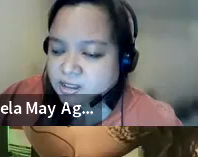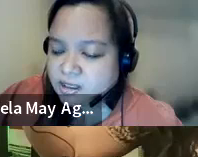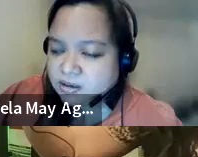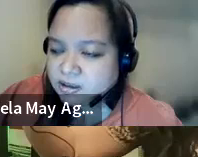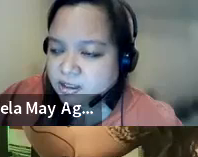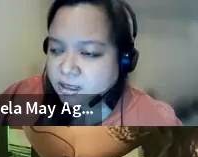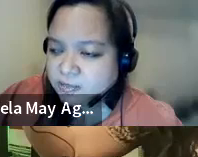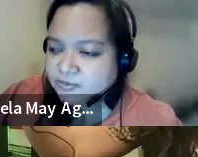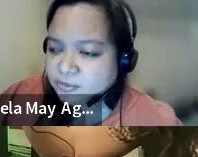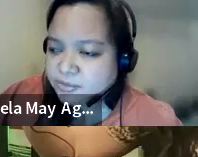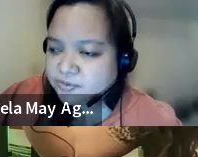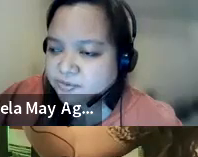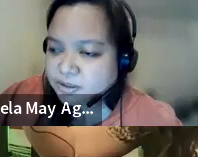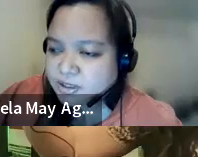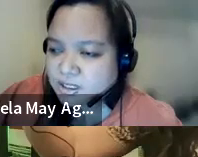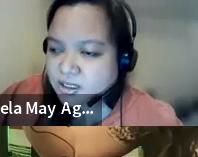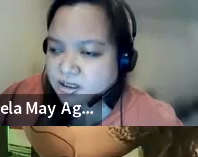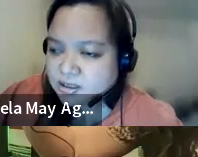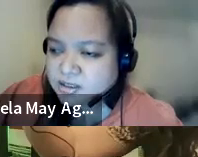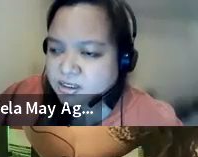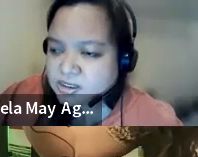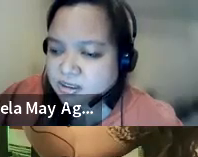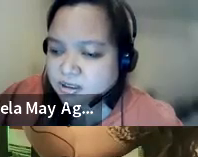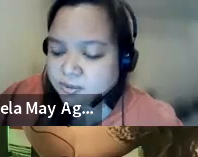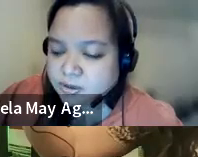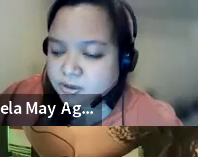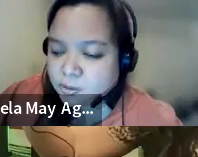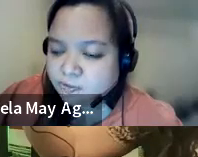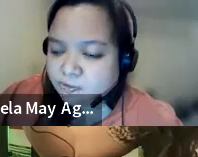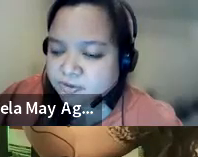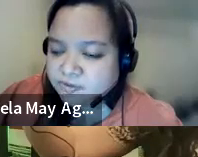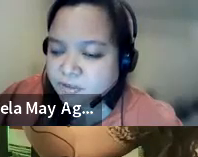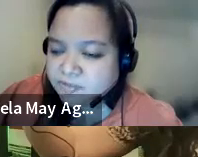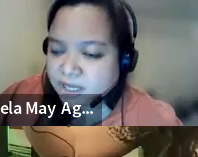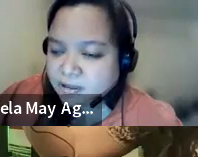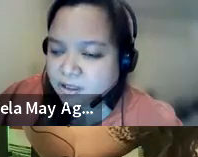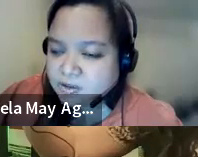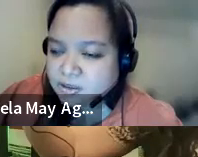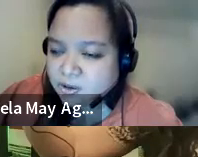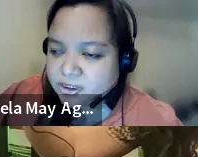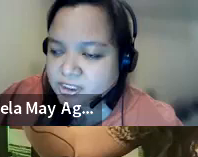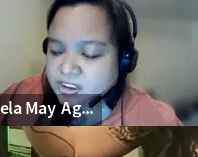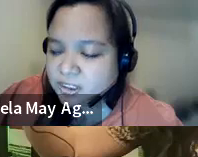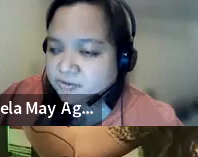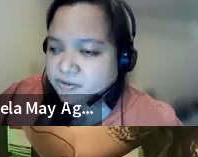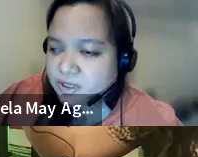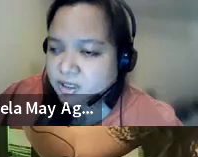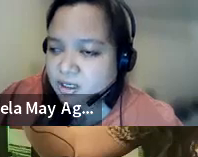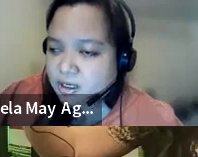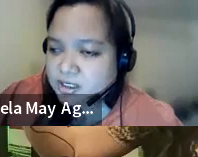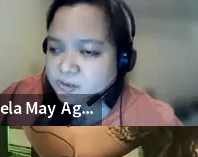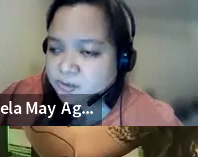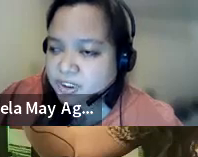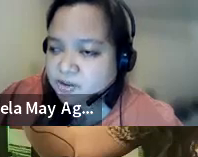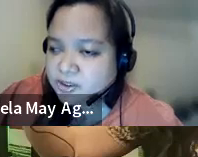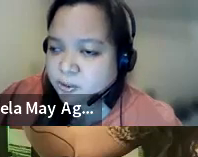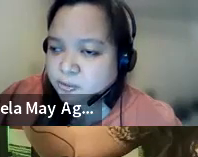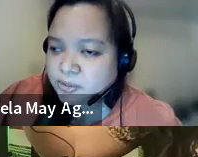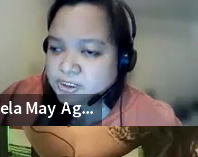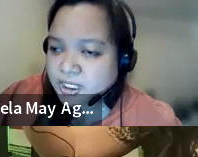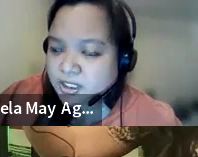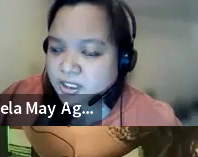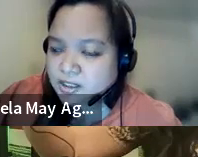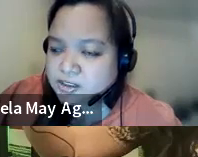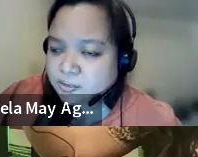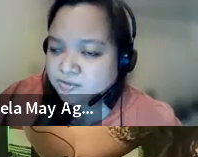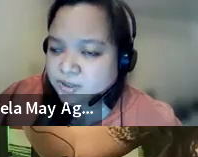attend, coming from different countries around the globe, from different backgrounds and contexts. Some of us working on the